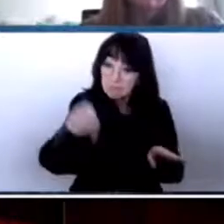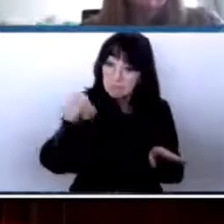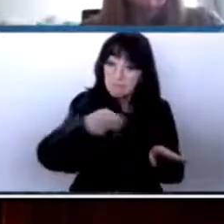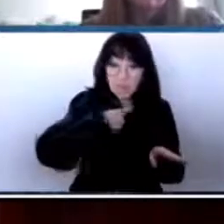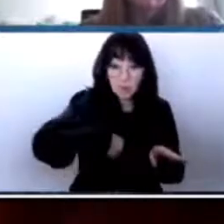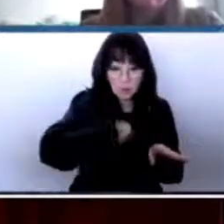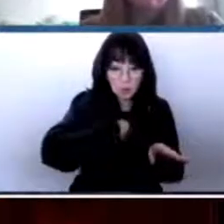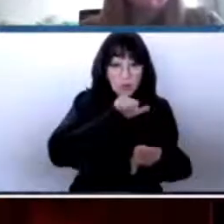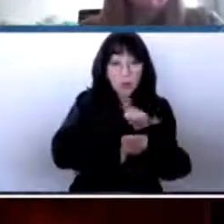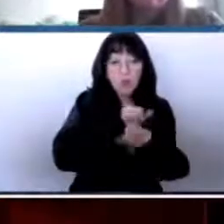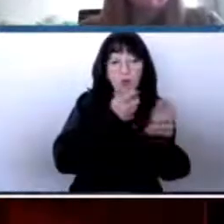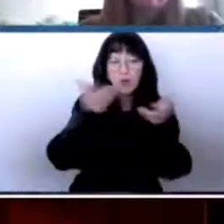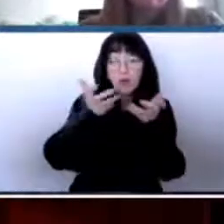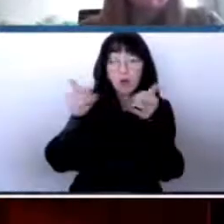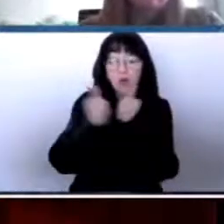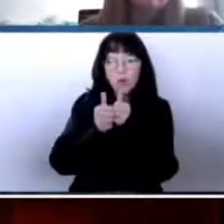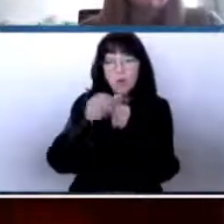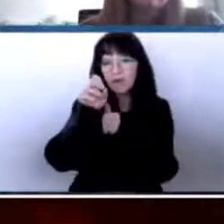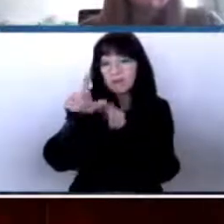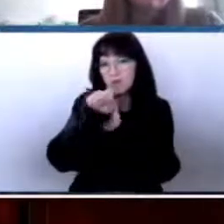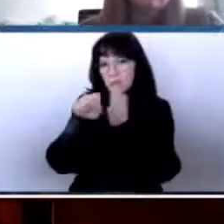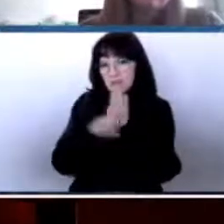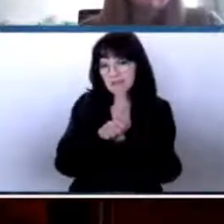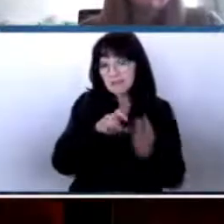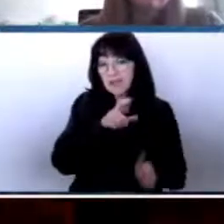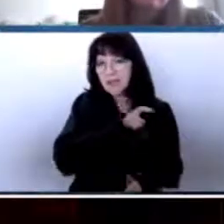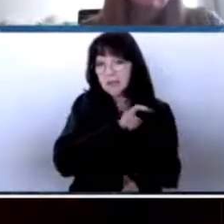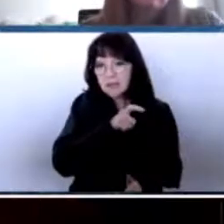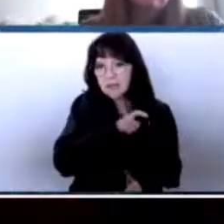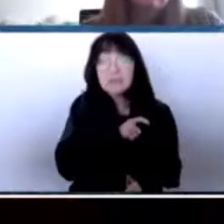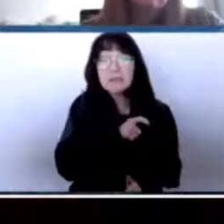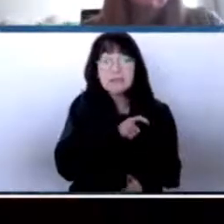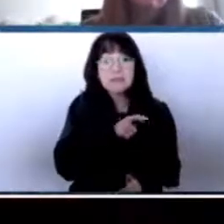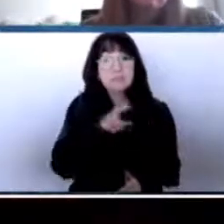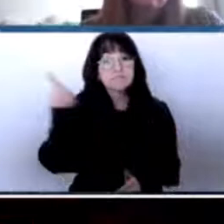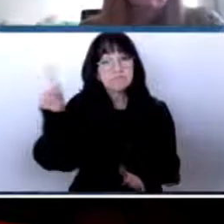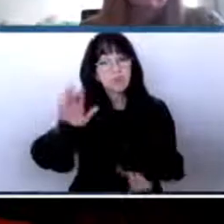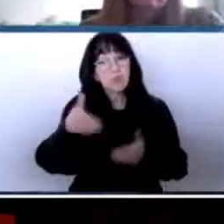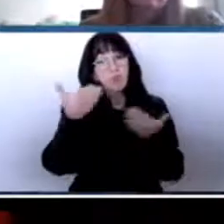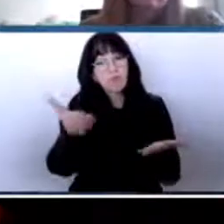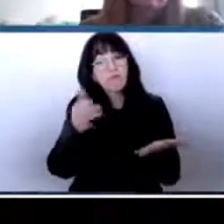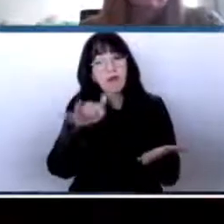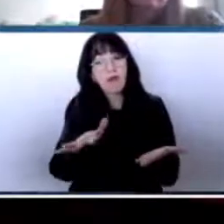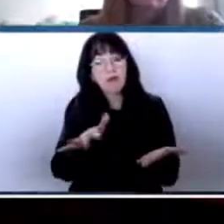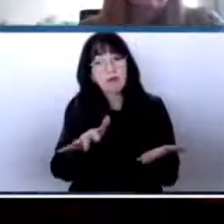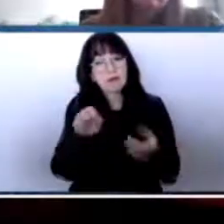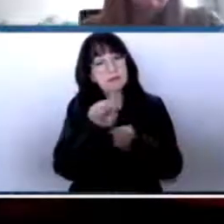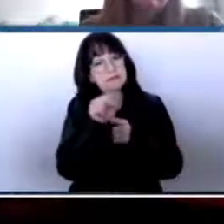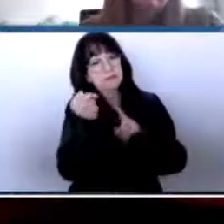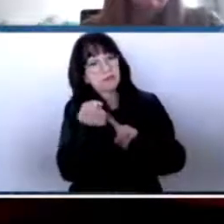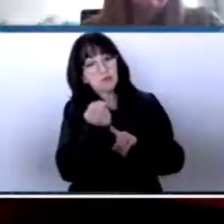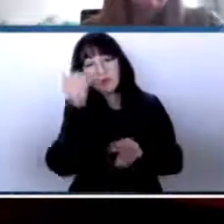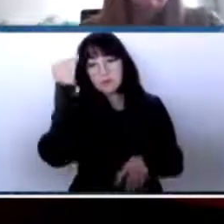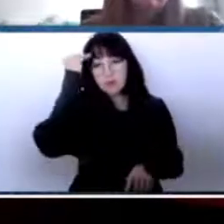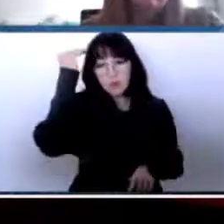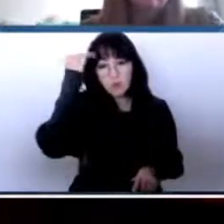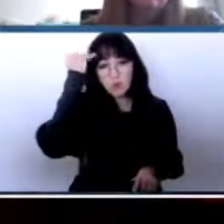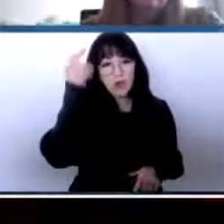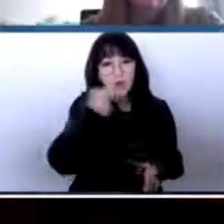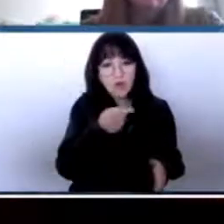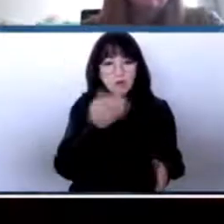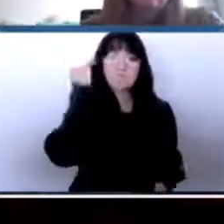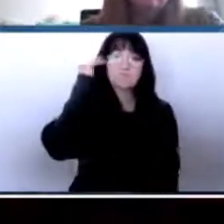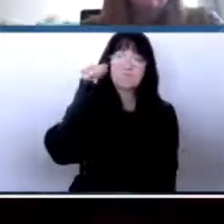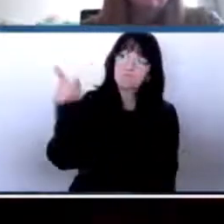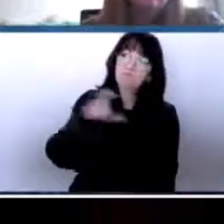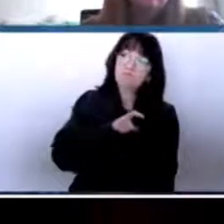the testing and vaccination sites are, and kind of provide that situational awareness, and